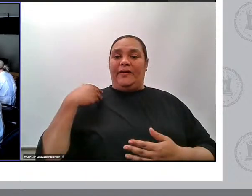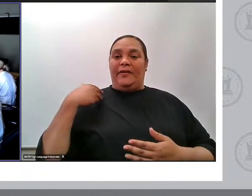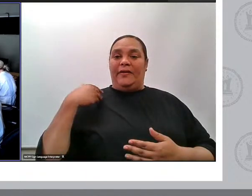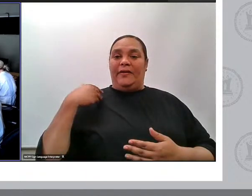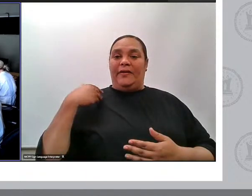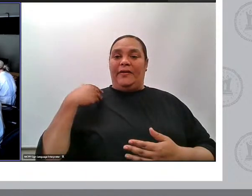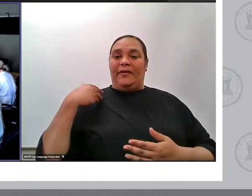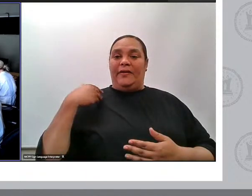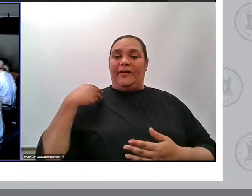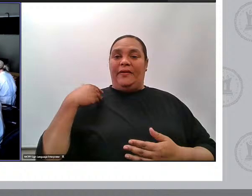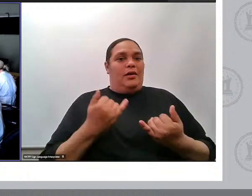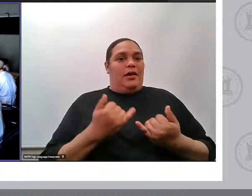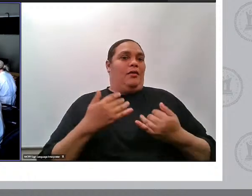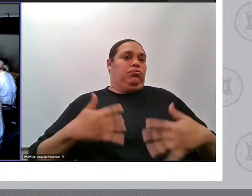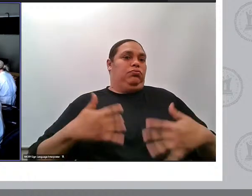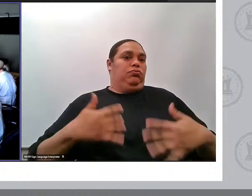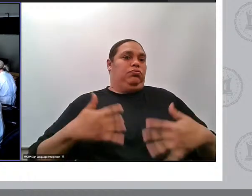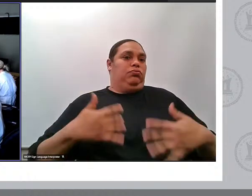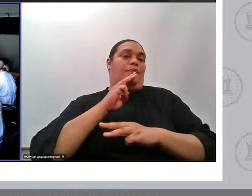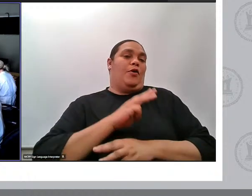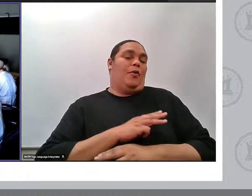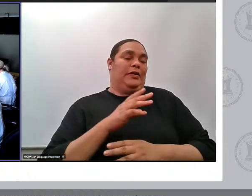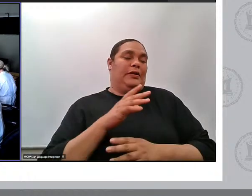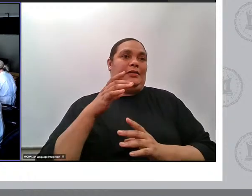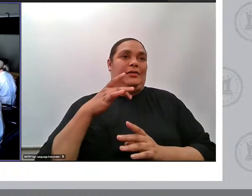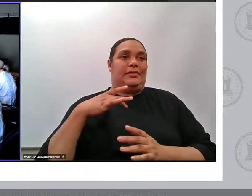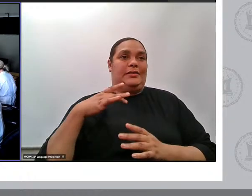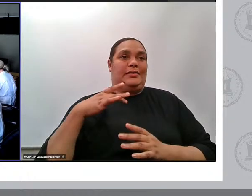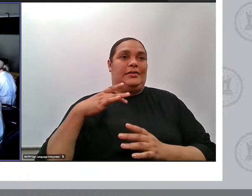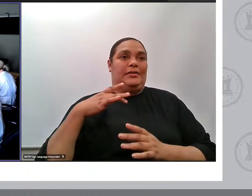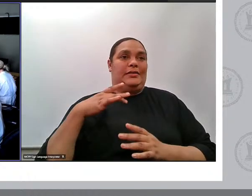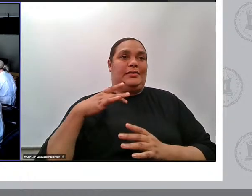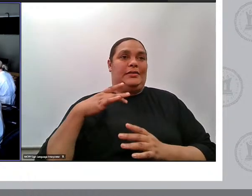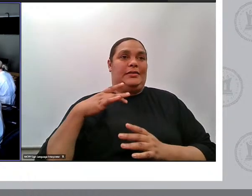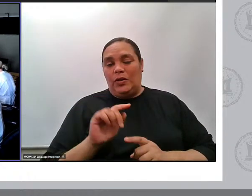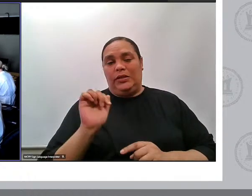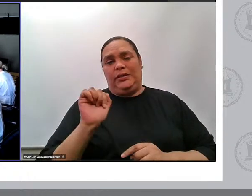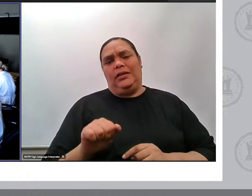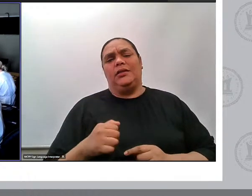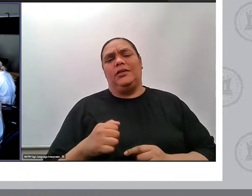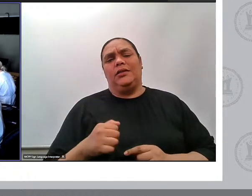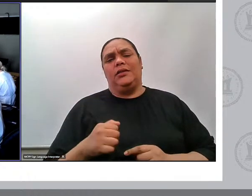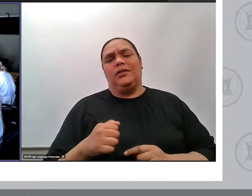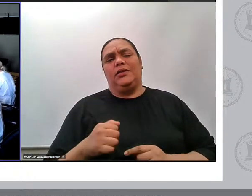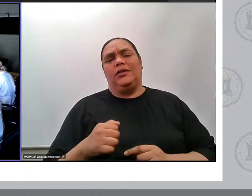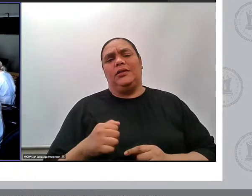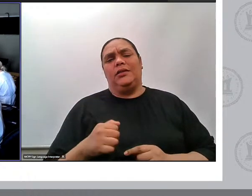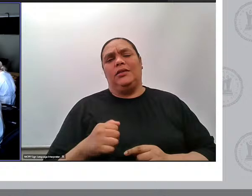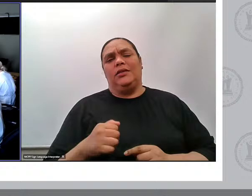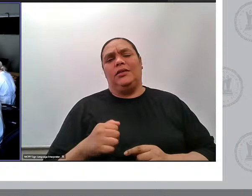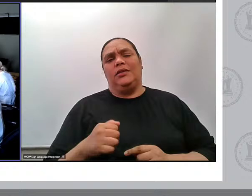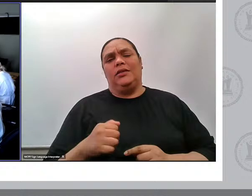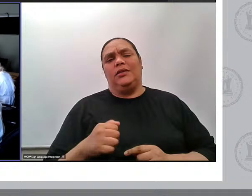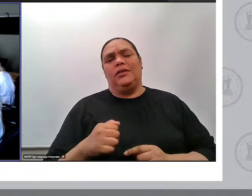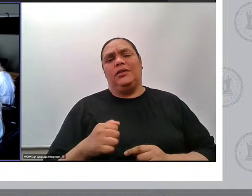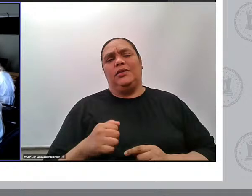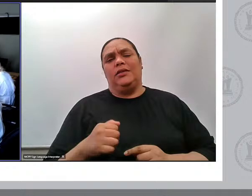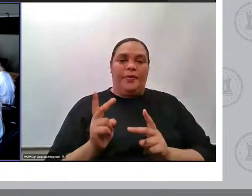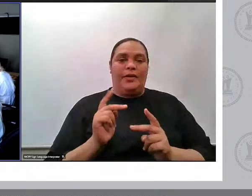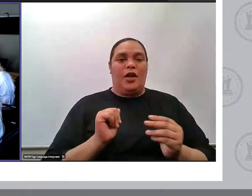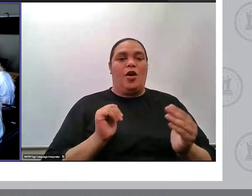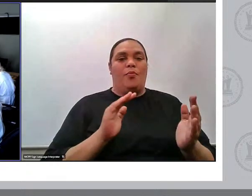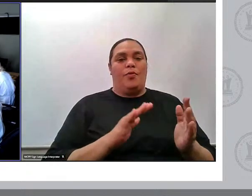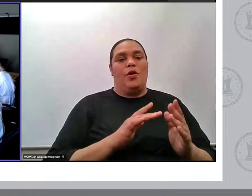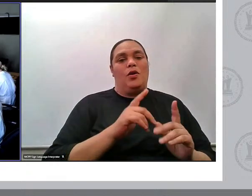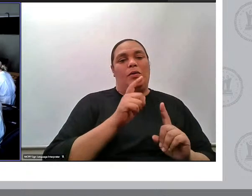look very promising candidates? And the answer is yes, we do. We repeatedly would actually approach a